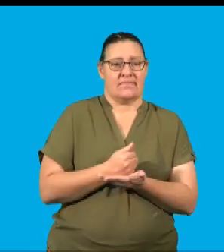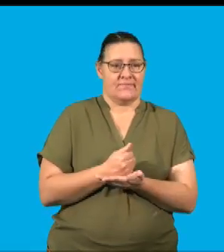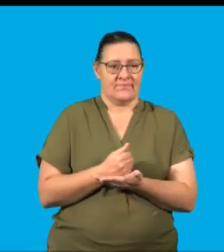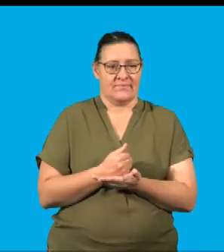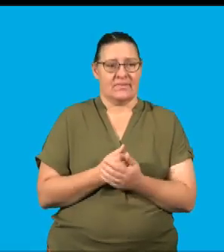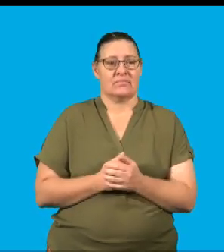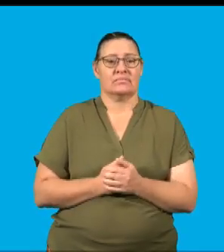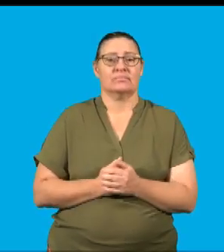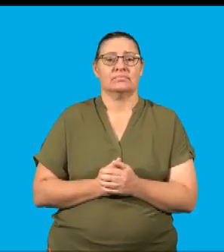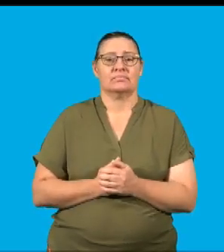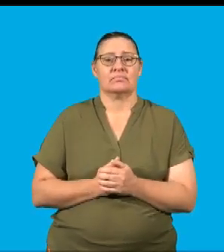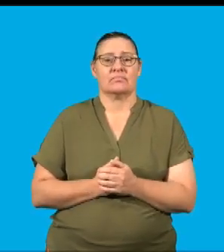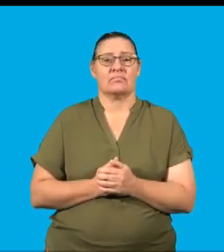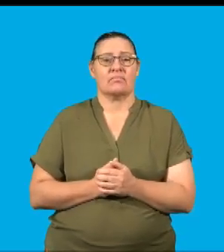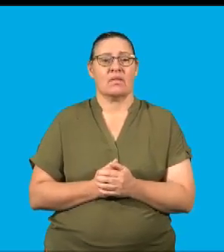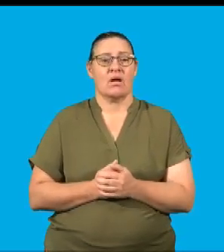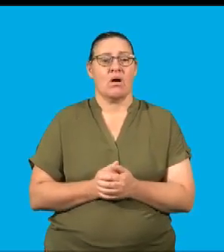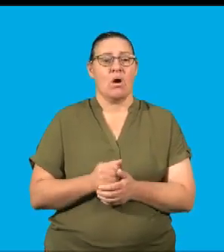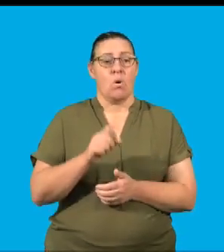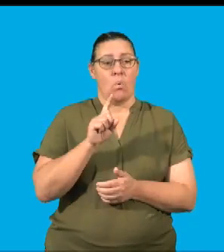the ordinary public school sector.